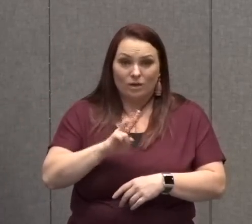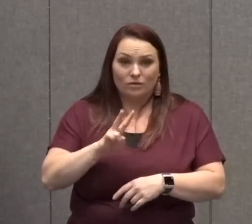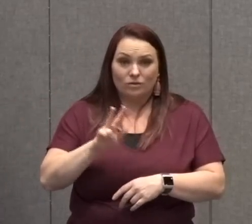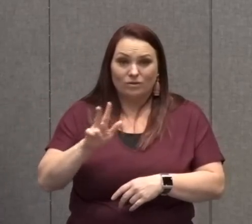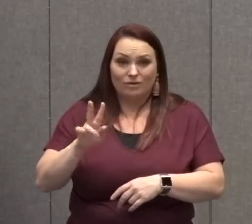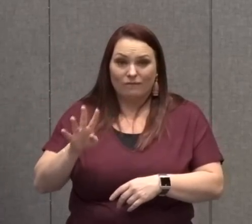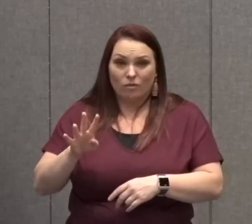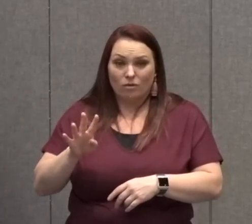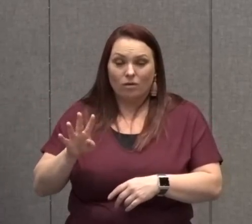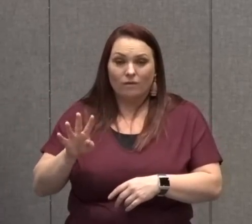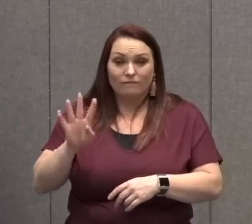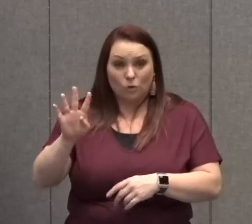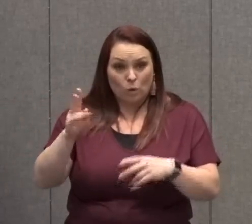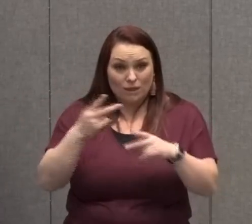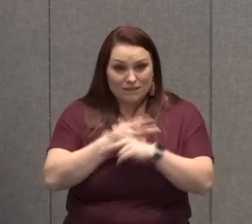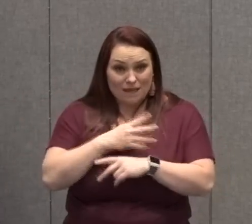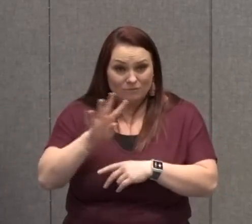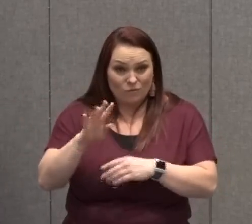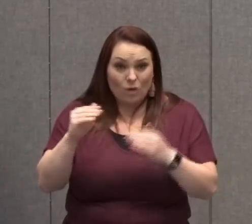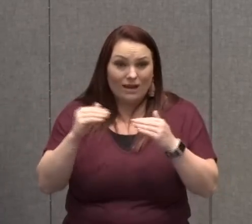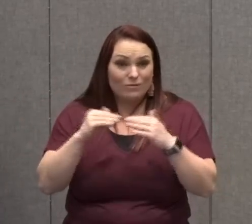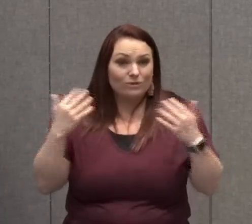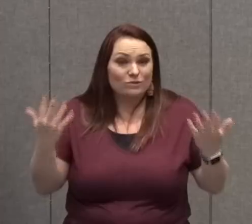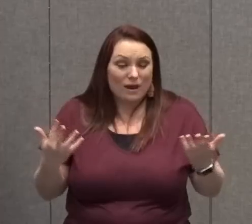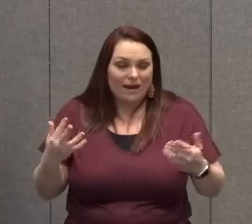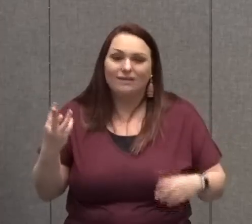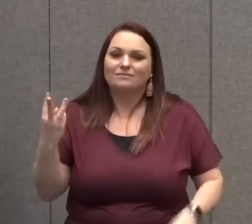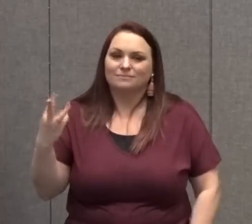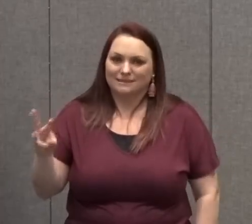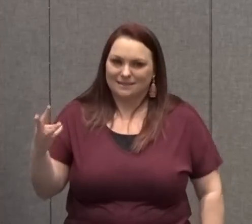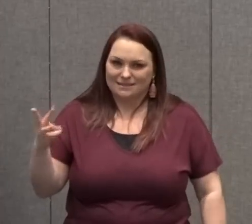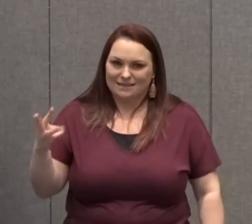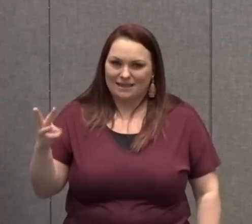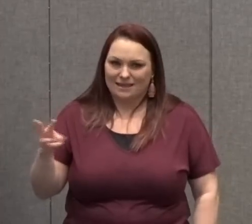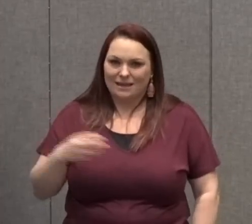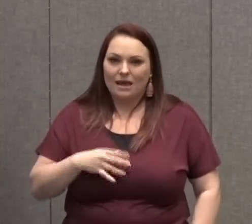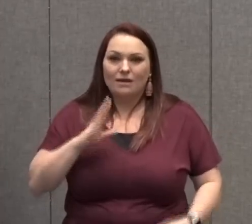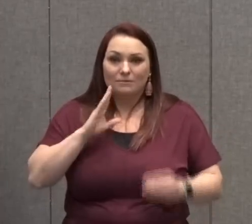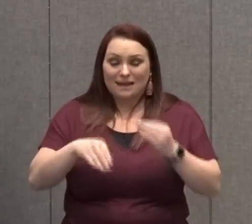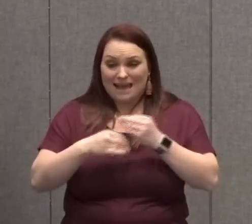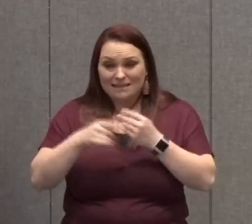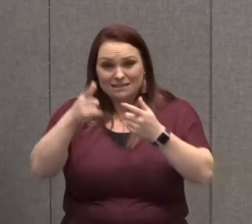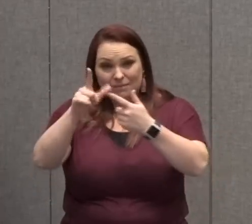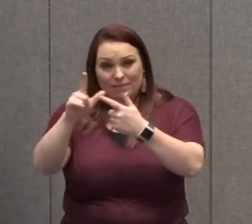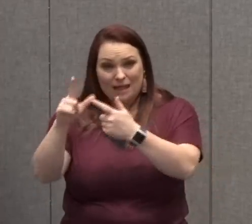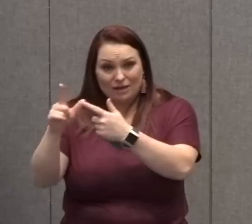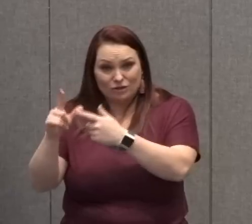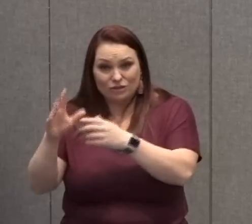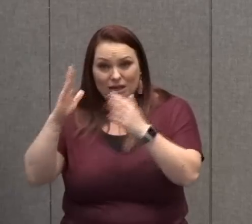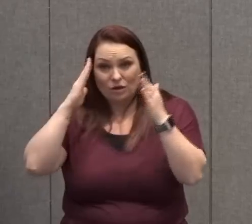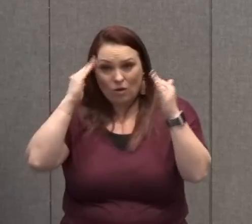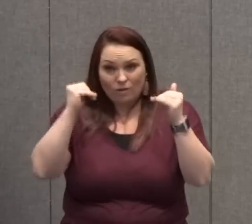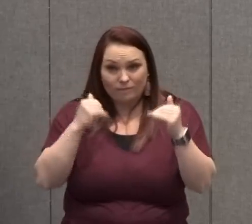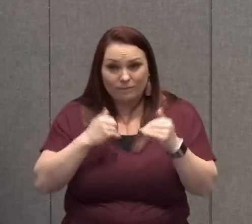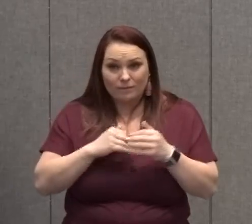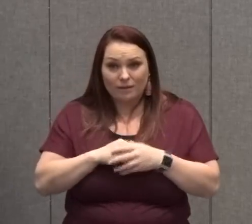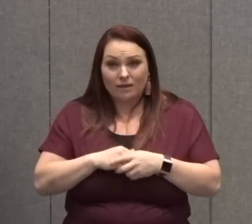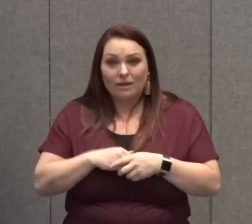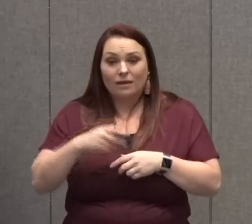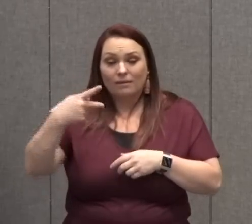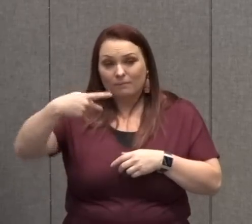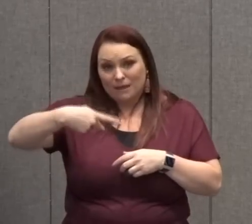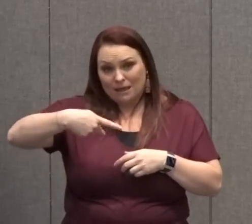three, four 16 16 and I'm gonna put some letters in there hopefully our friends can see I have P